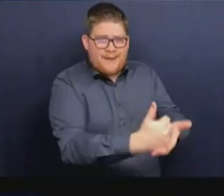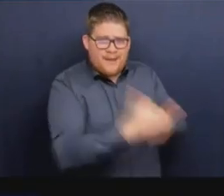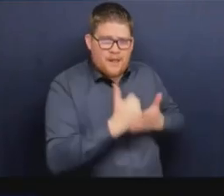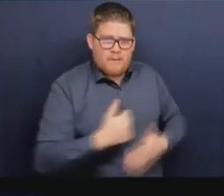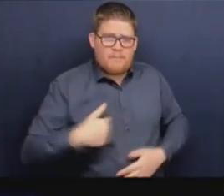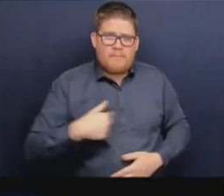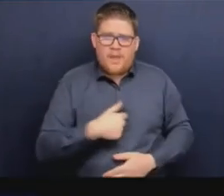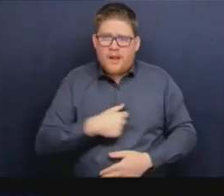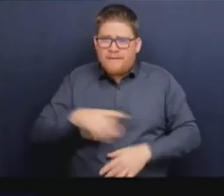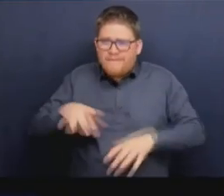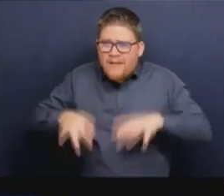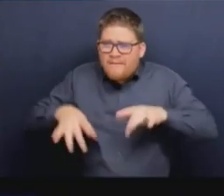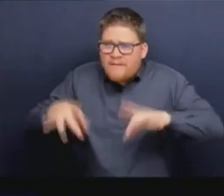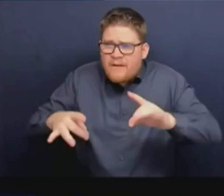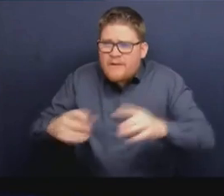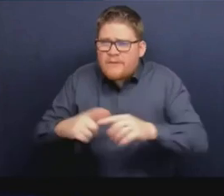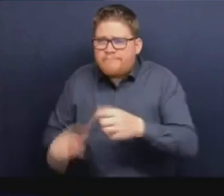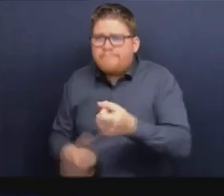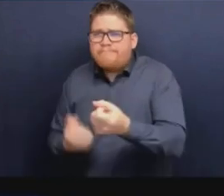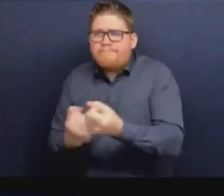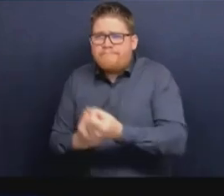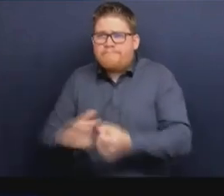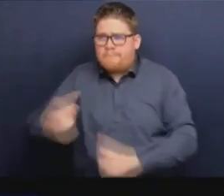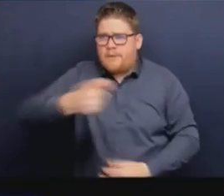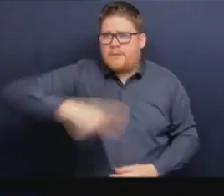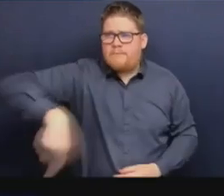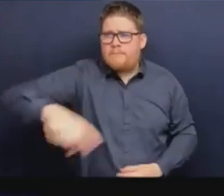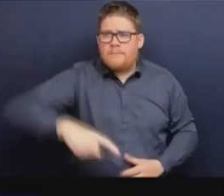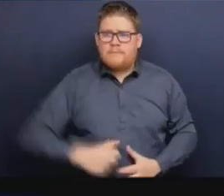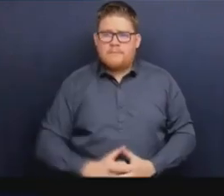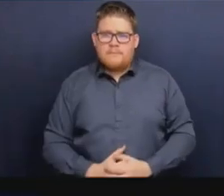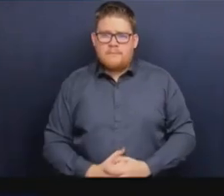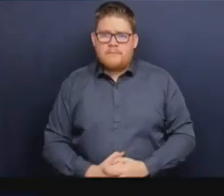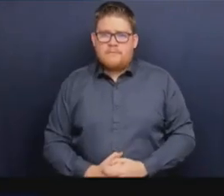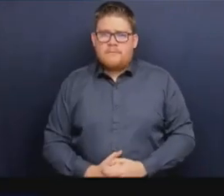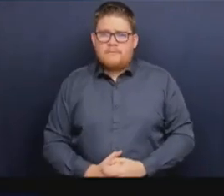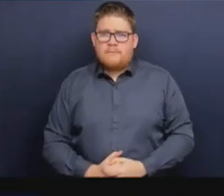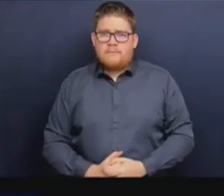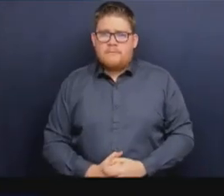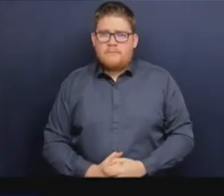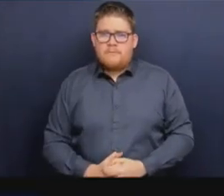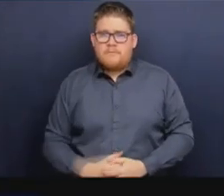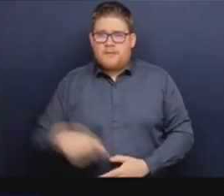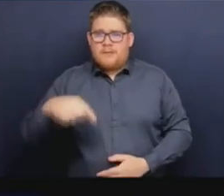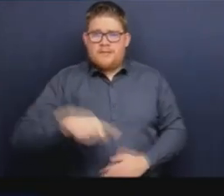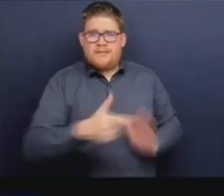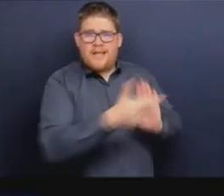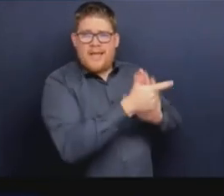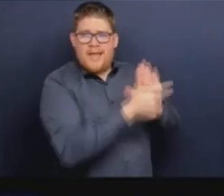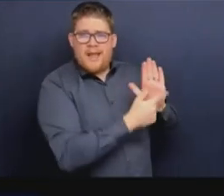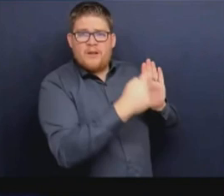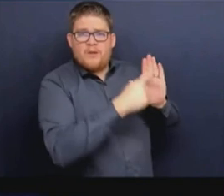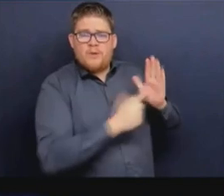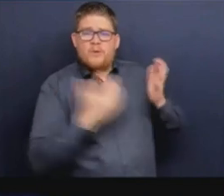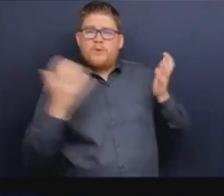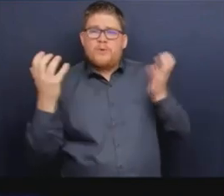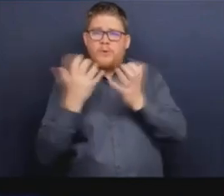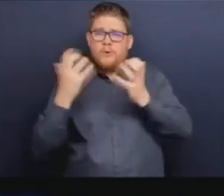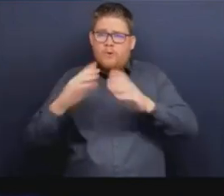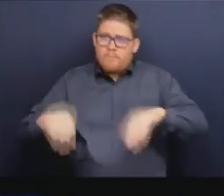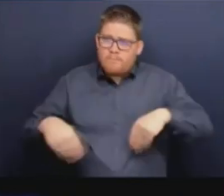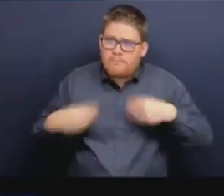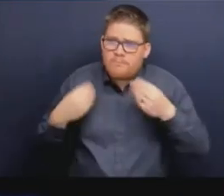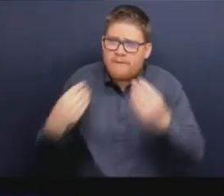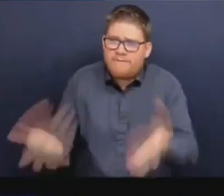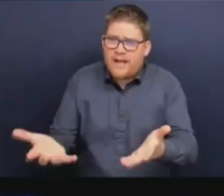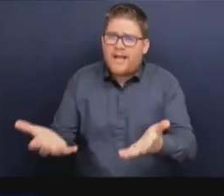outcomes like this. The introduction of this act is a monumental step, but it does not mean that data collection will start